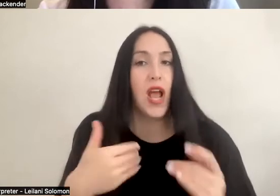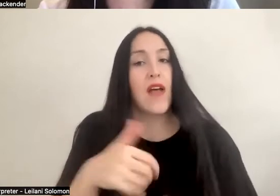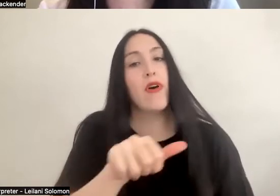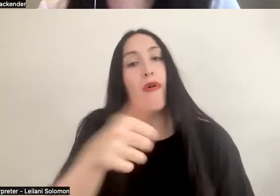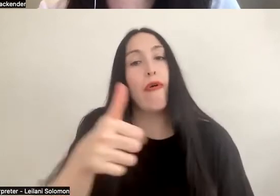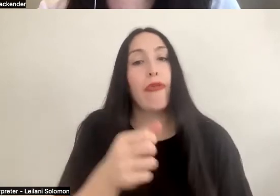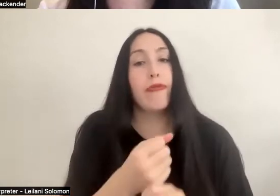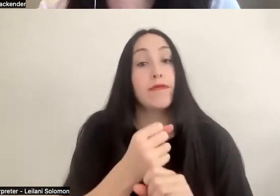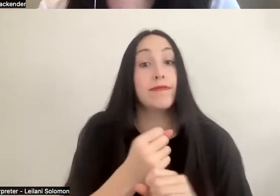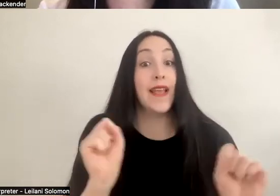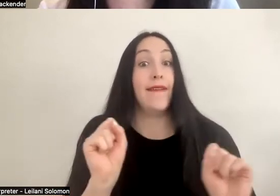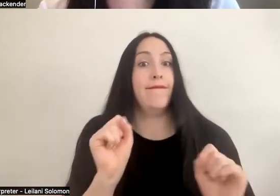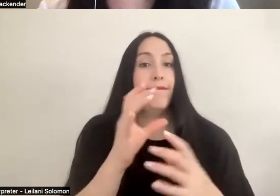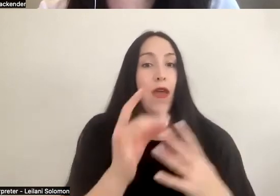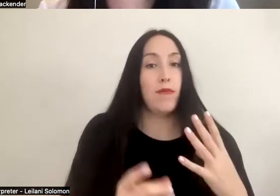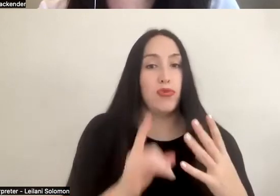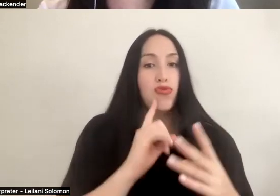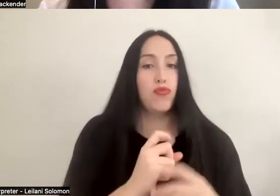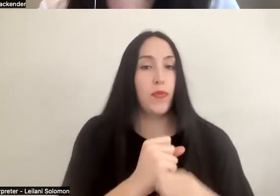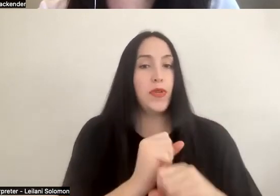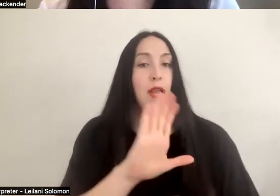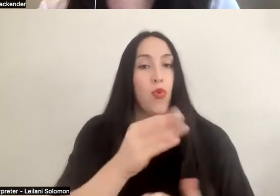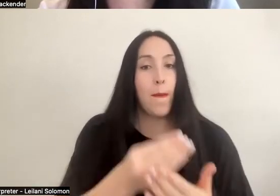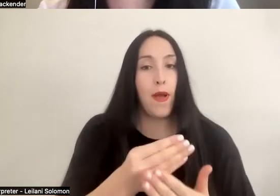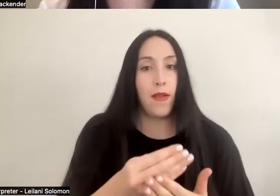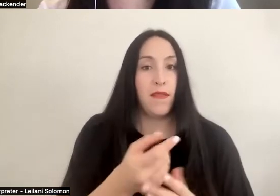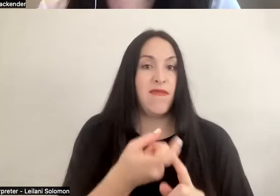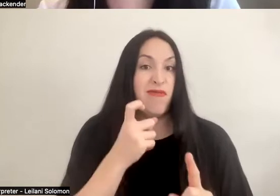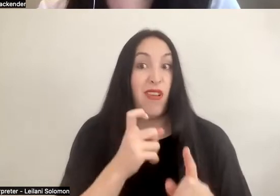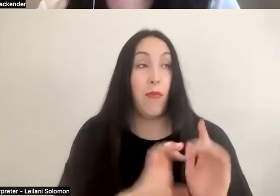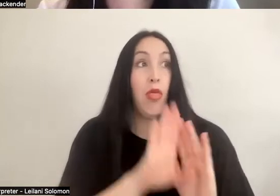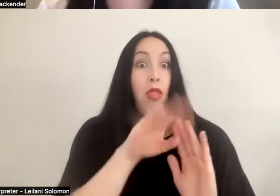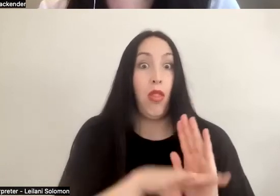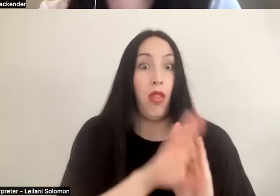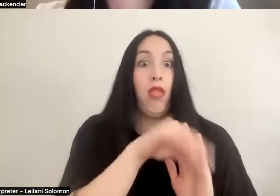money from the ups and downs of the stock market.